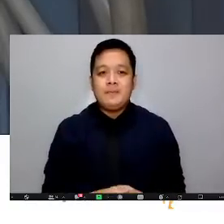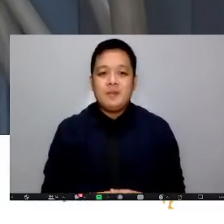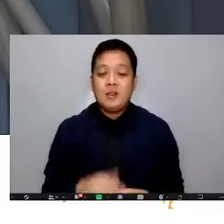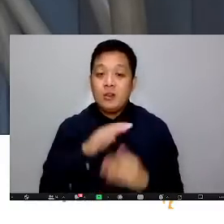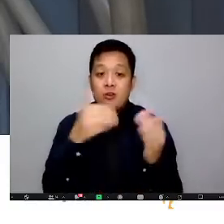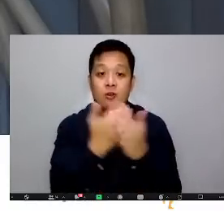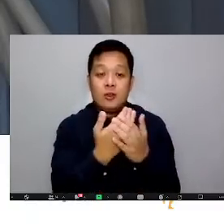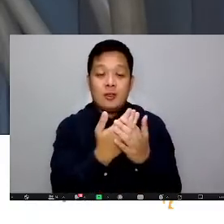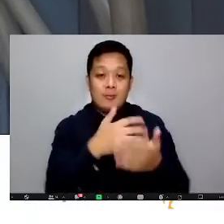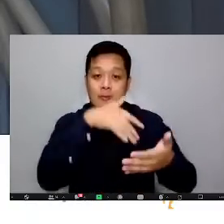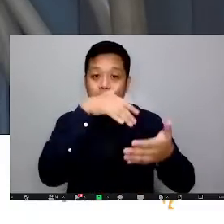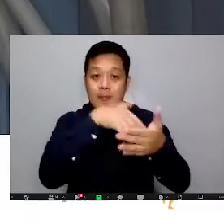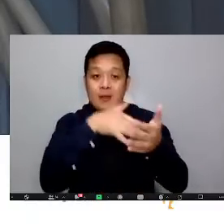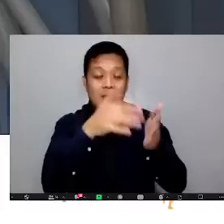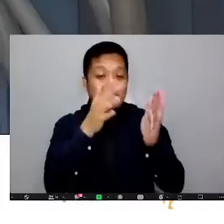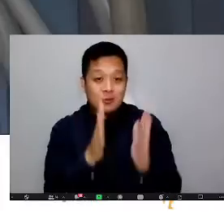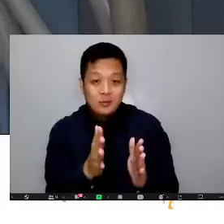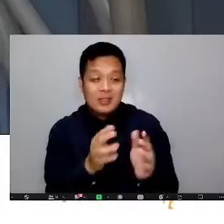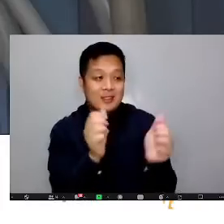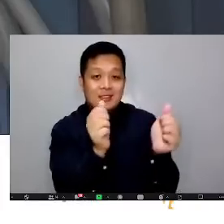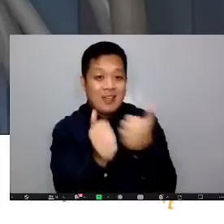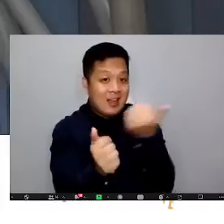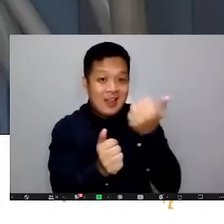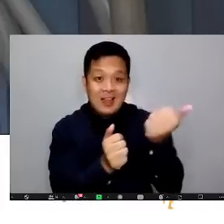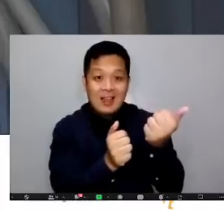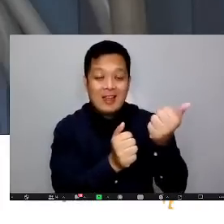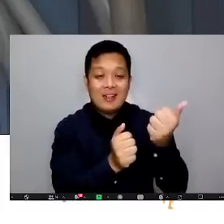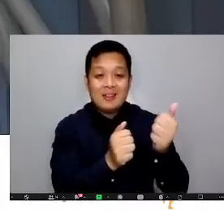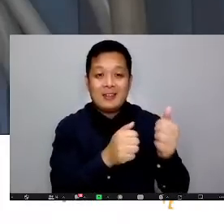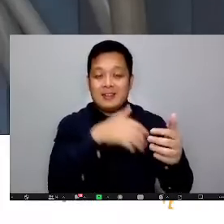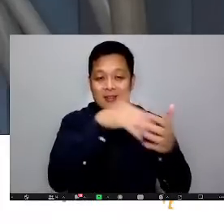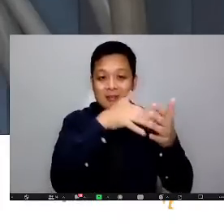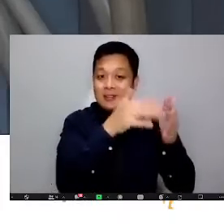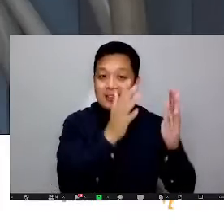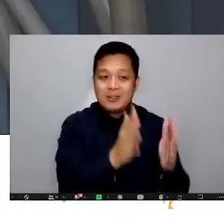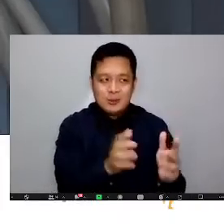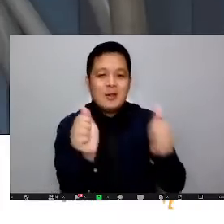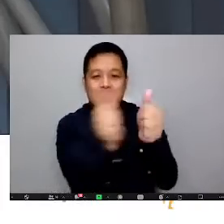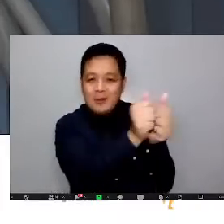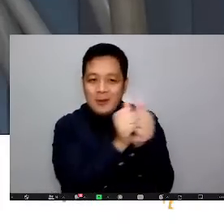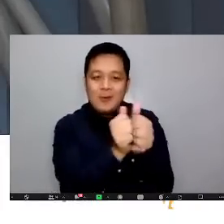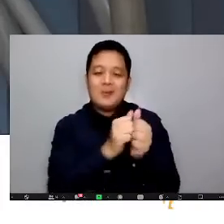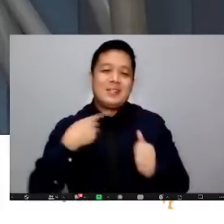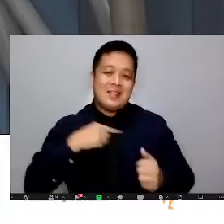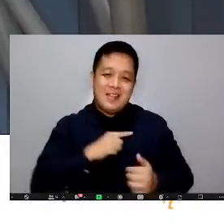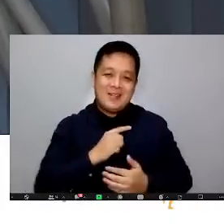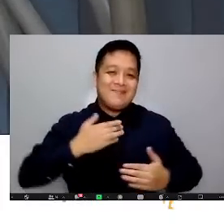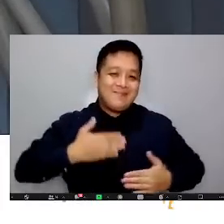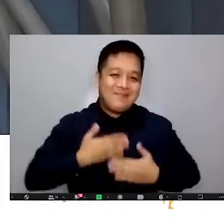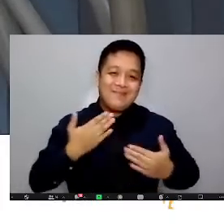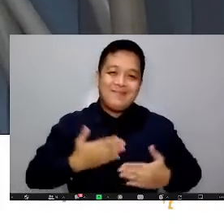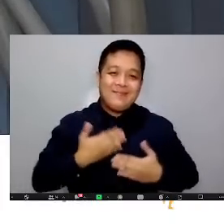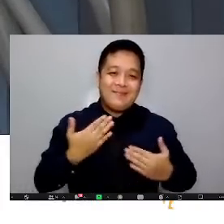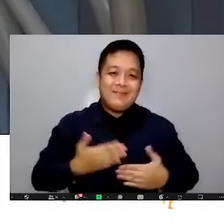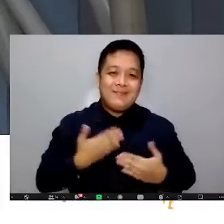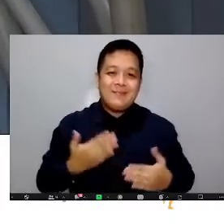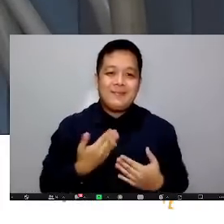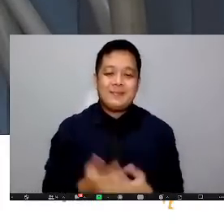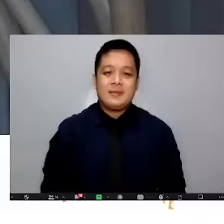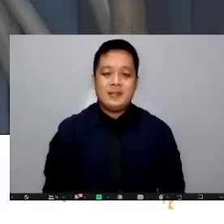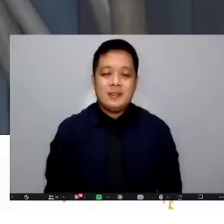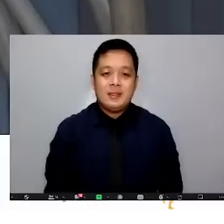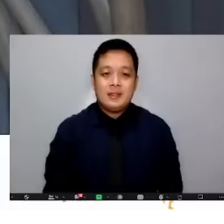researchers, to make friends, and to have fun. We are also expressing our appreciation to the teachers